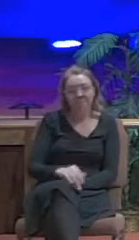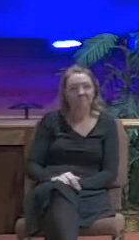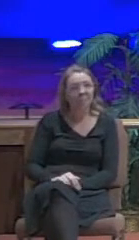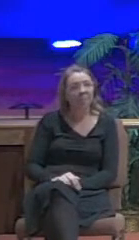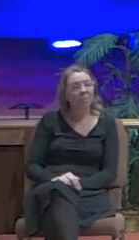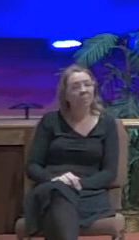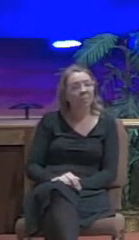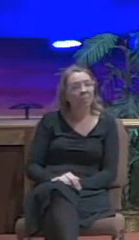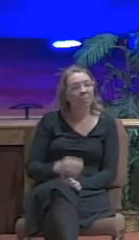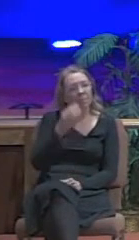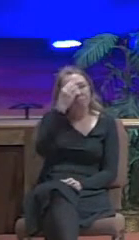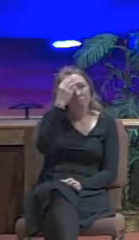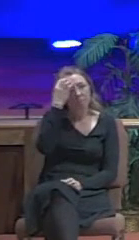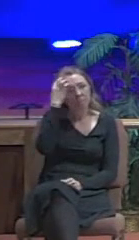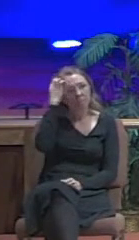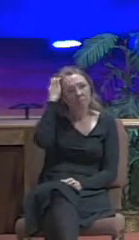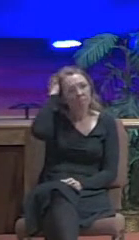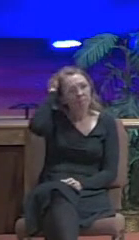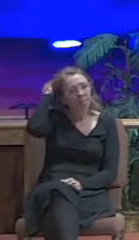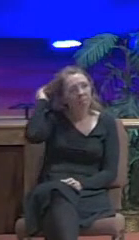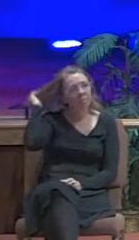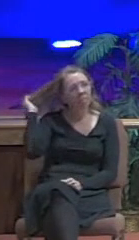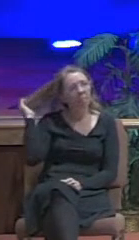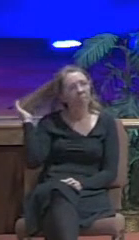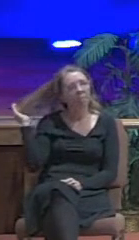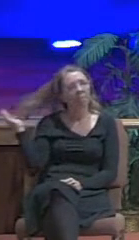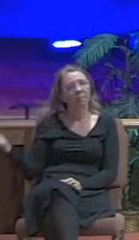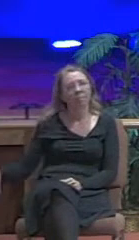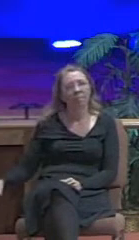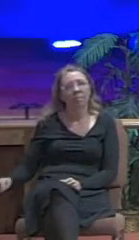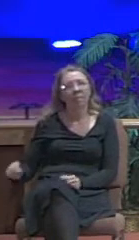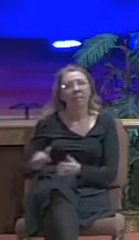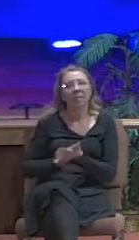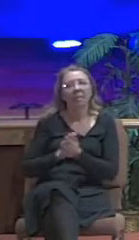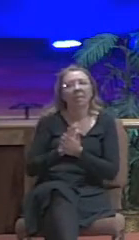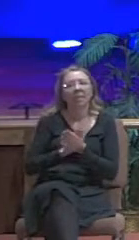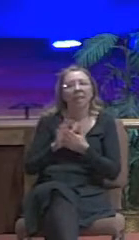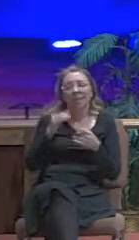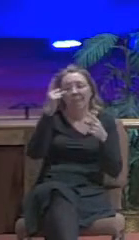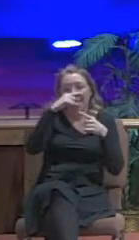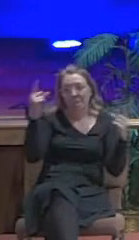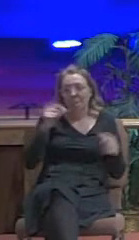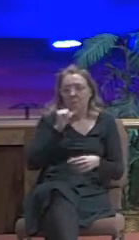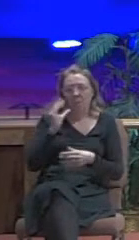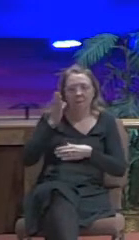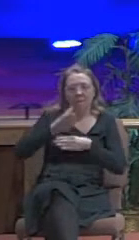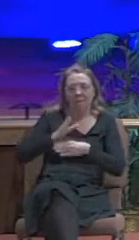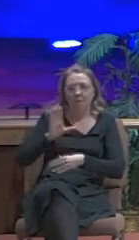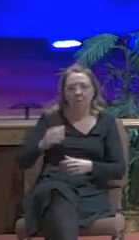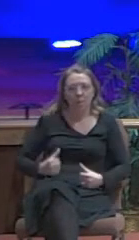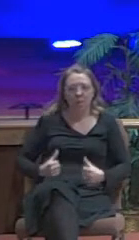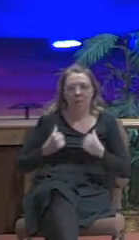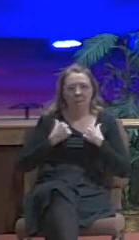The enemy will not interfere with your life if you're not with the right thing.